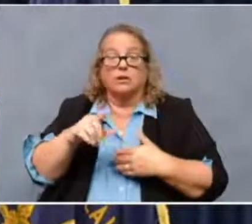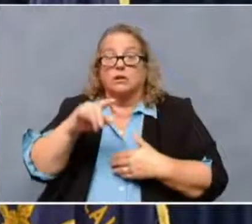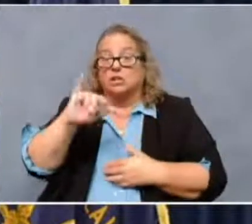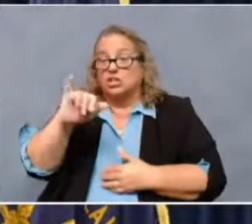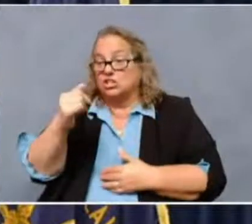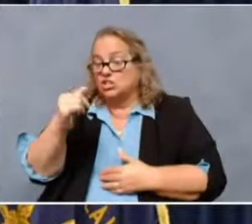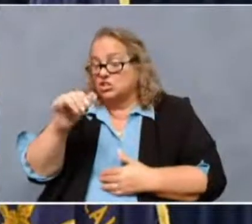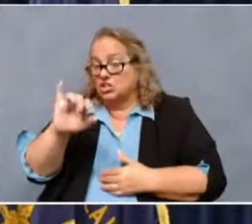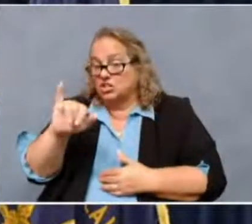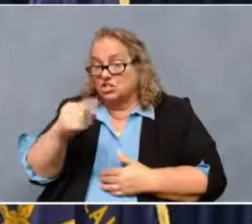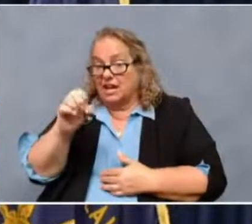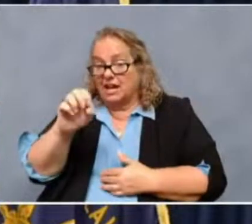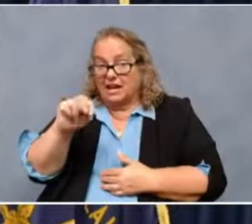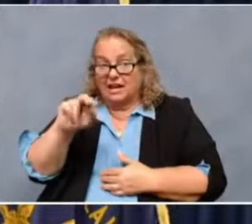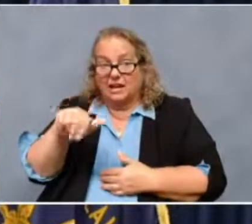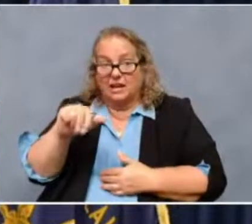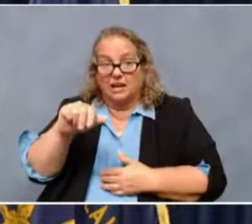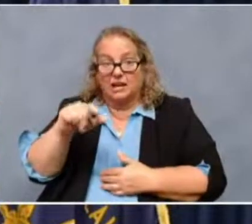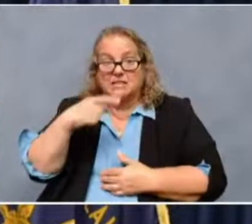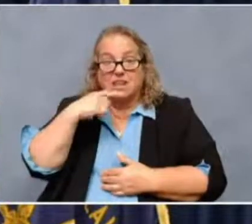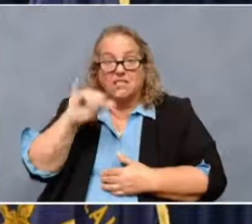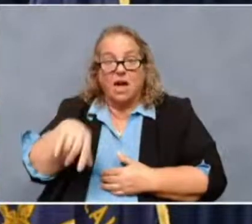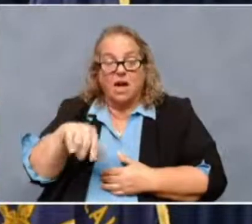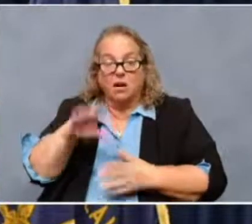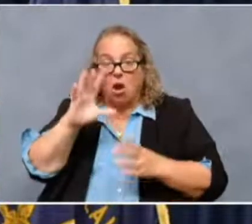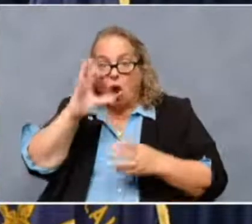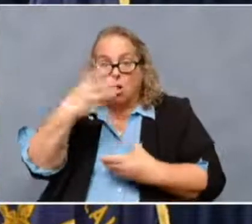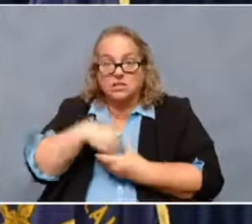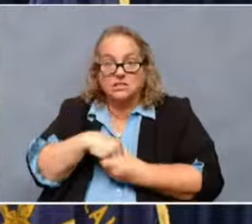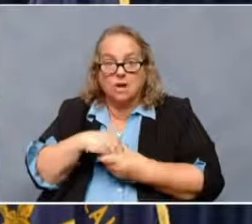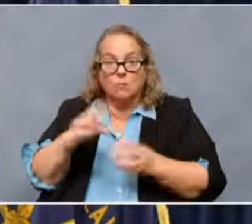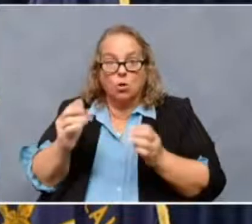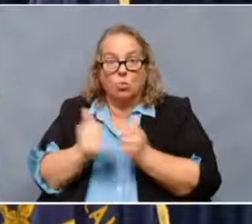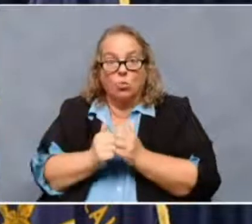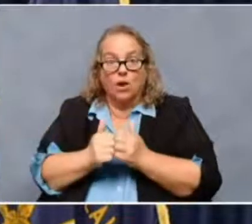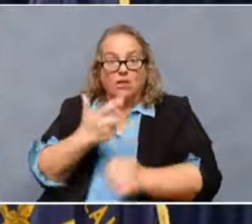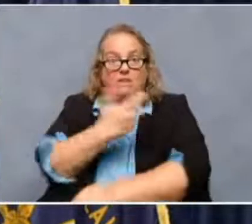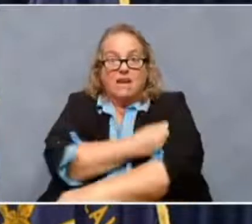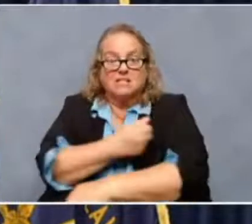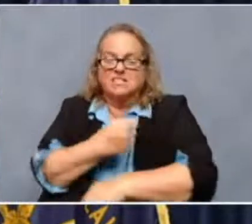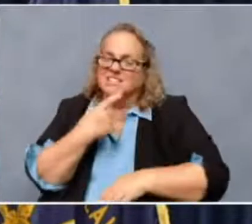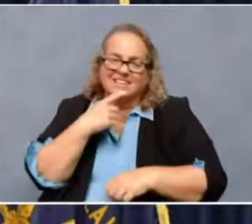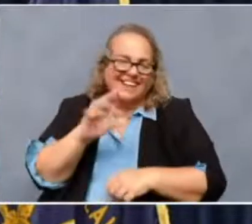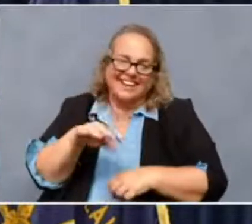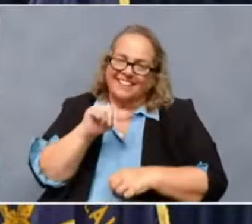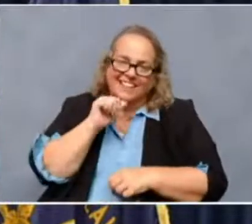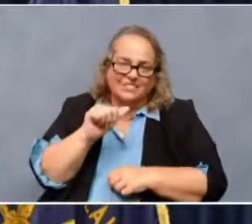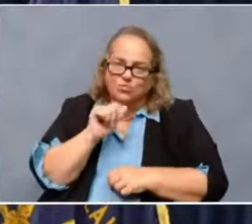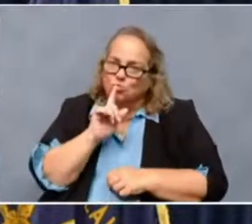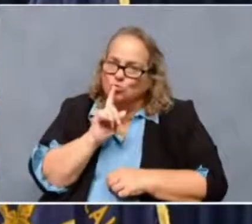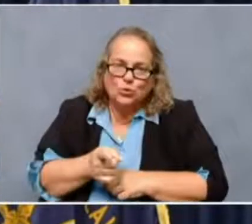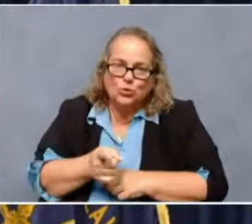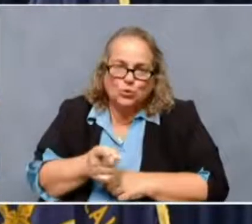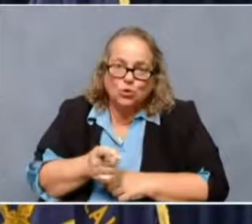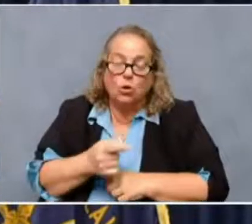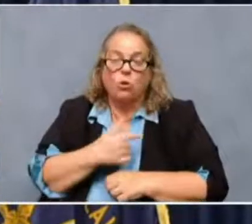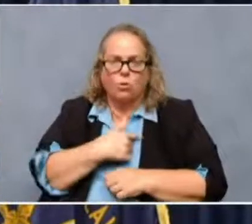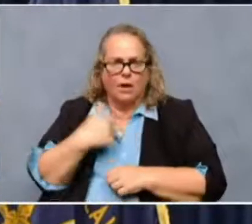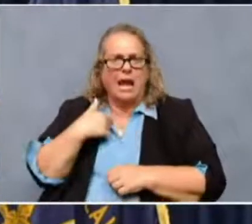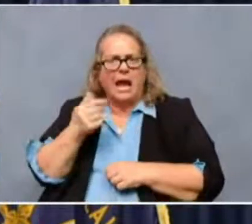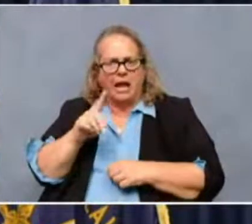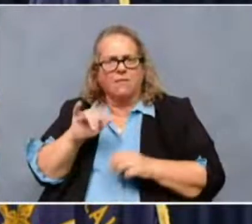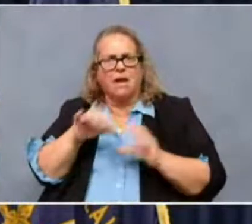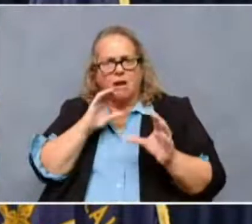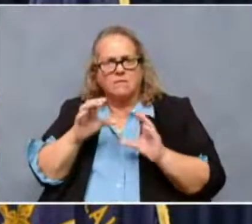suggested some tie to autism that was not true. And we were having that conversation then. And I can certainly say, as a parent, those pediatricians put my